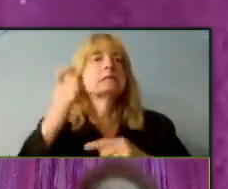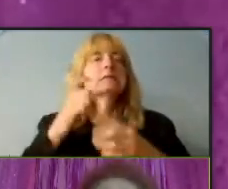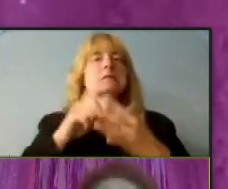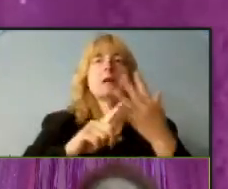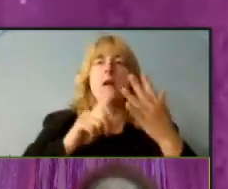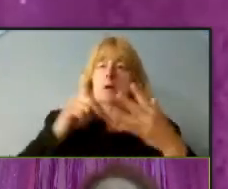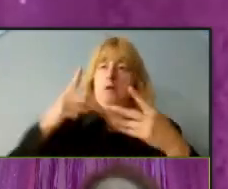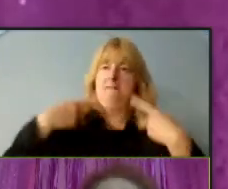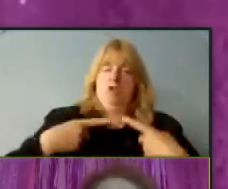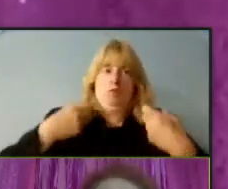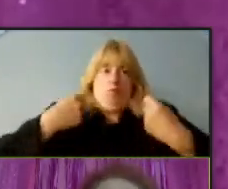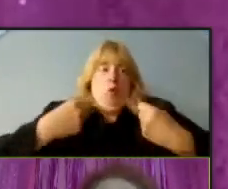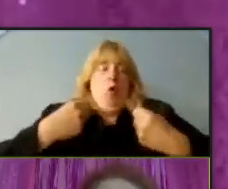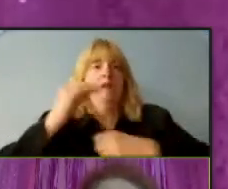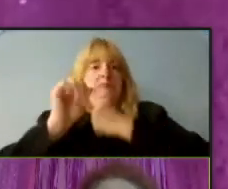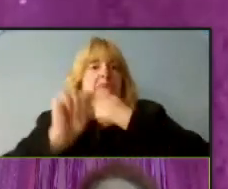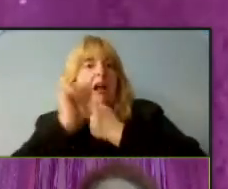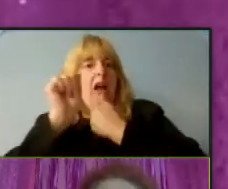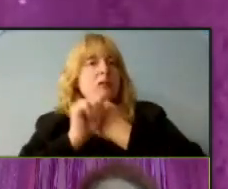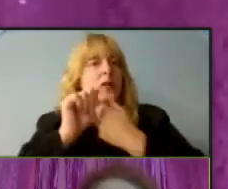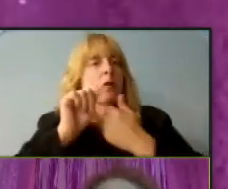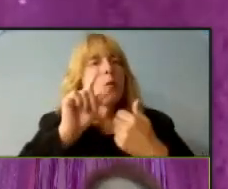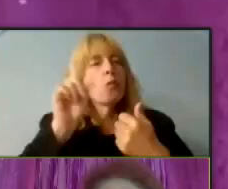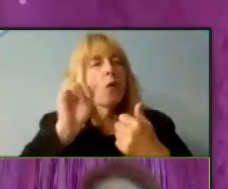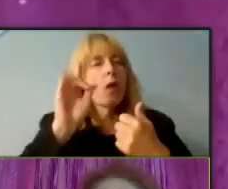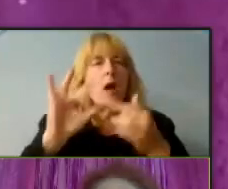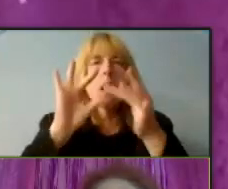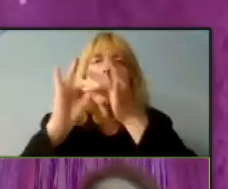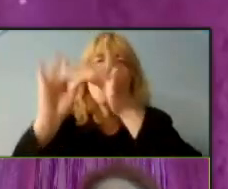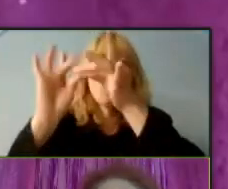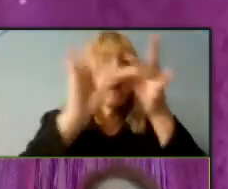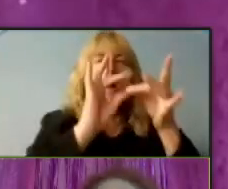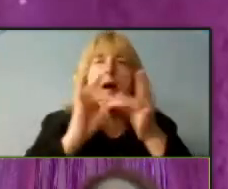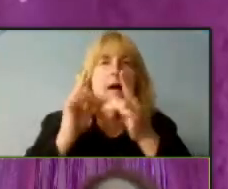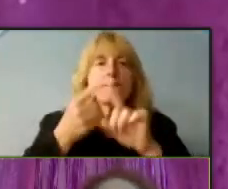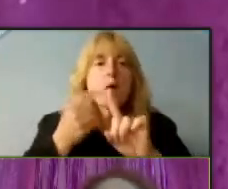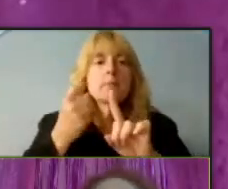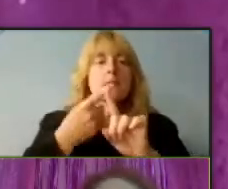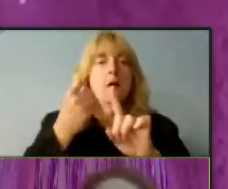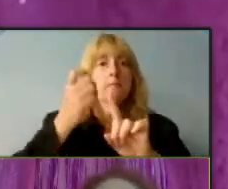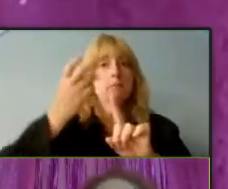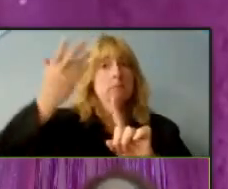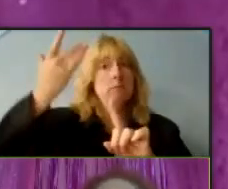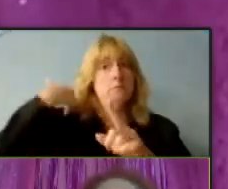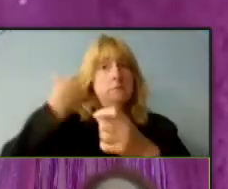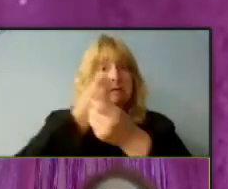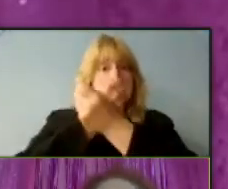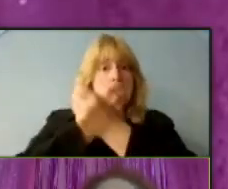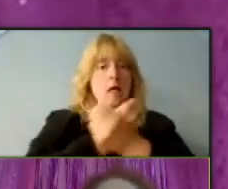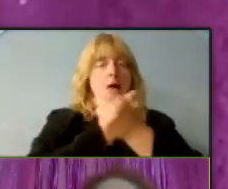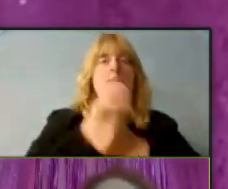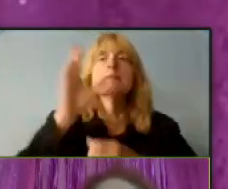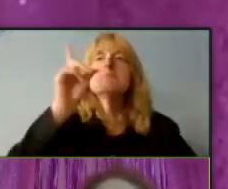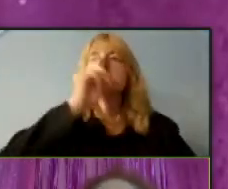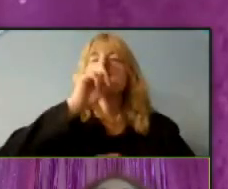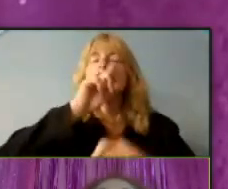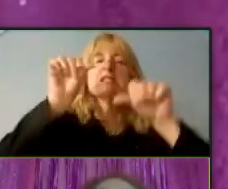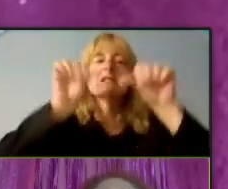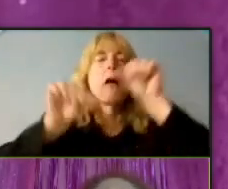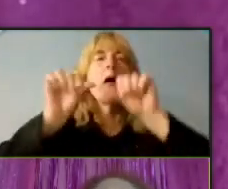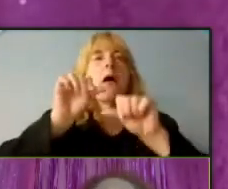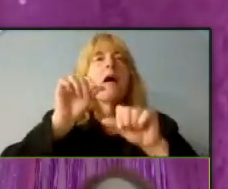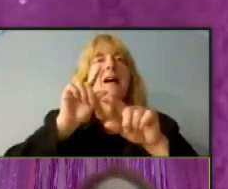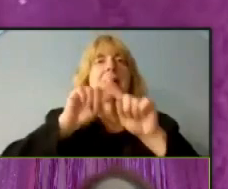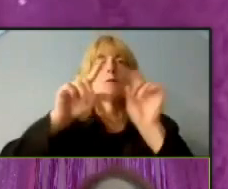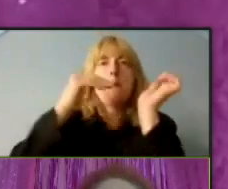in case you don't know where all that came from, during the era of slavery, phony science and unsupported medical opinions were